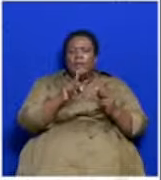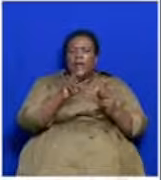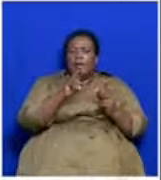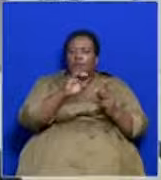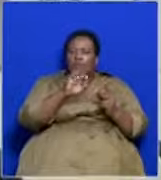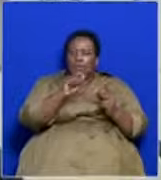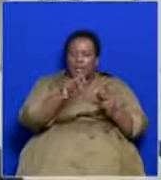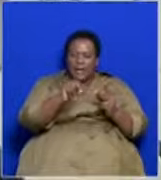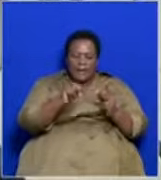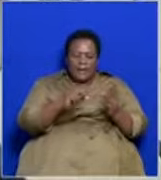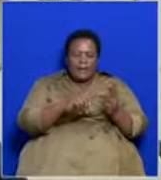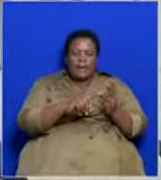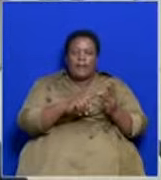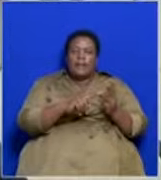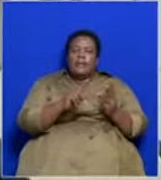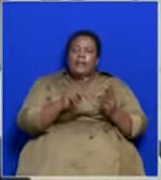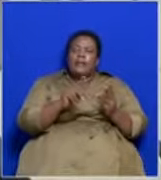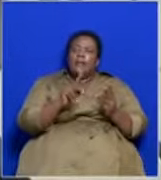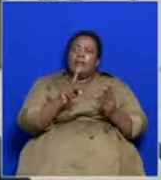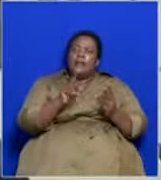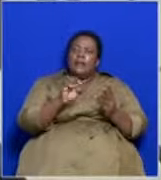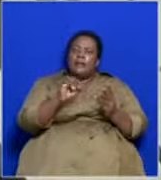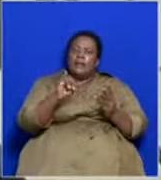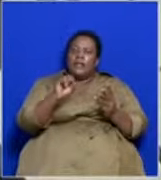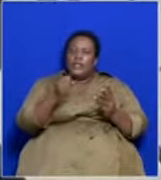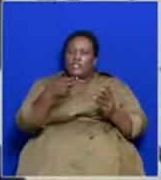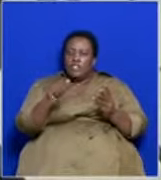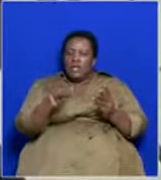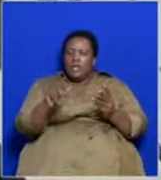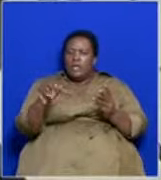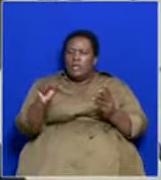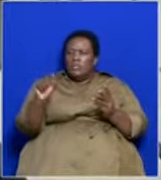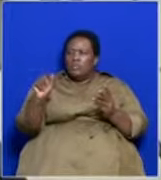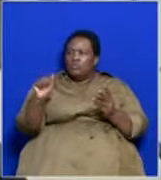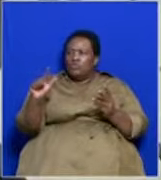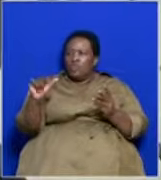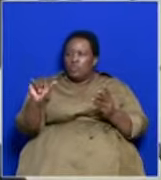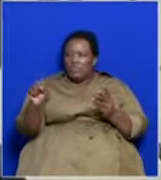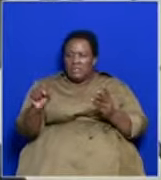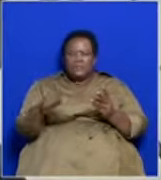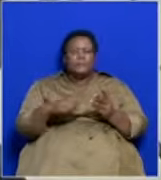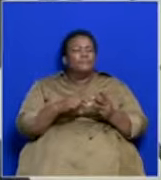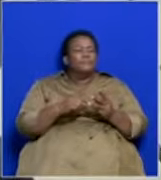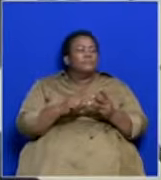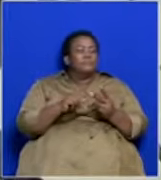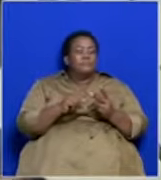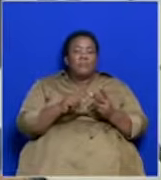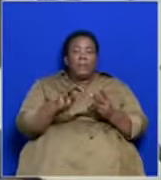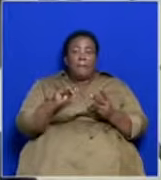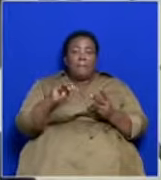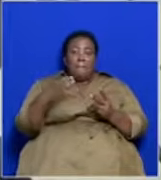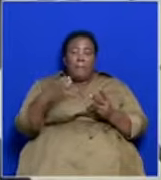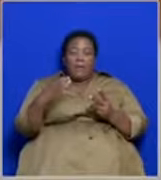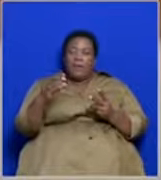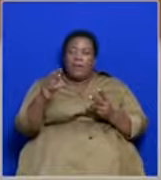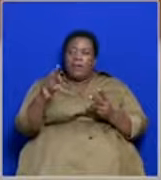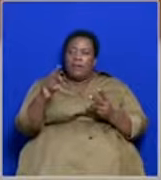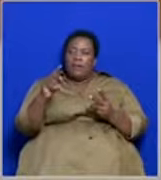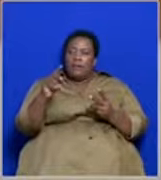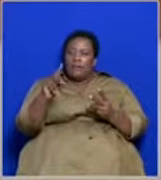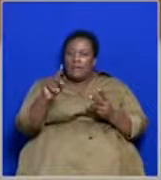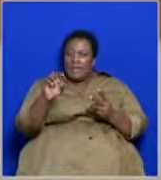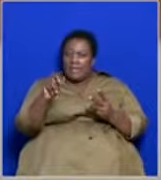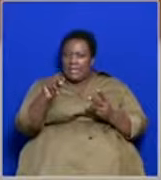Stalls. Okay. Well, the following pictures, I think, are about more of the same with the vehicles at